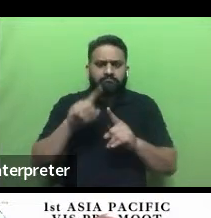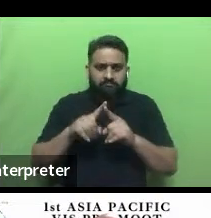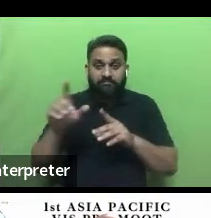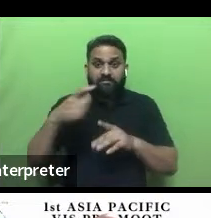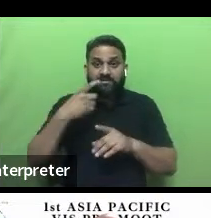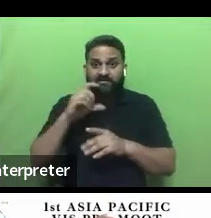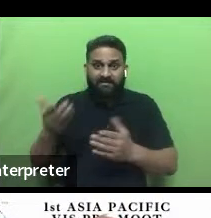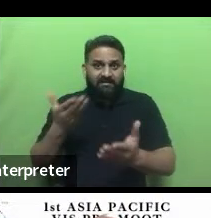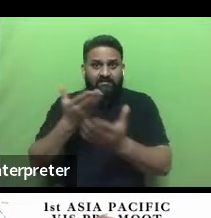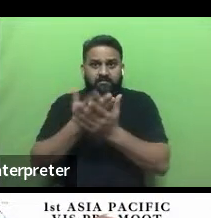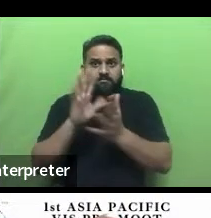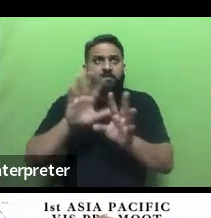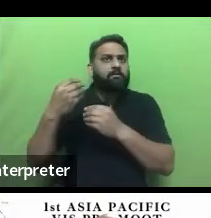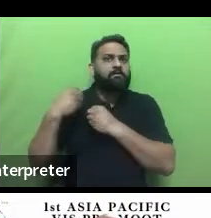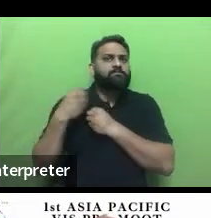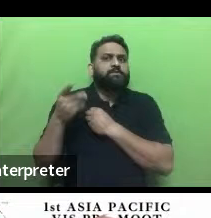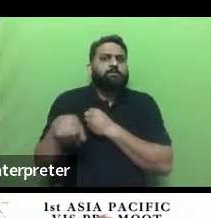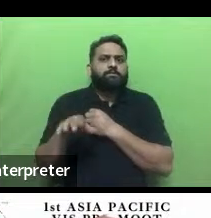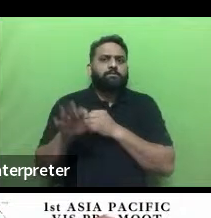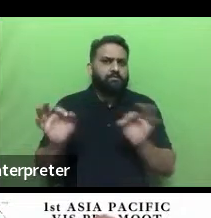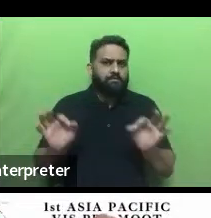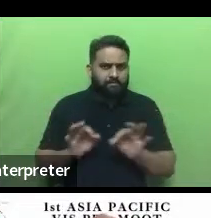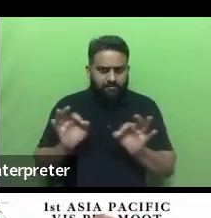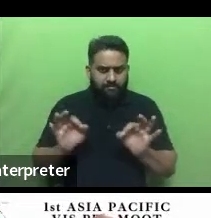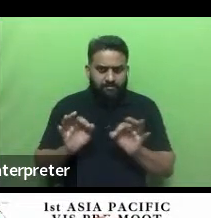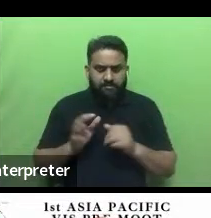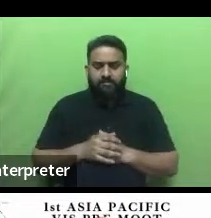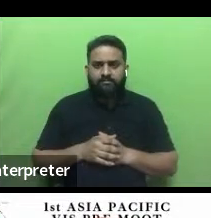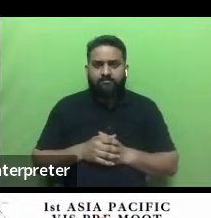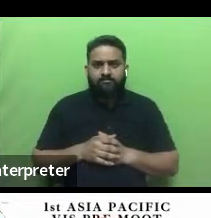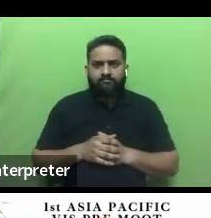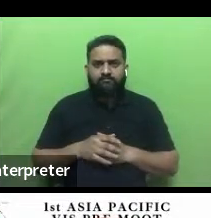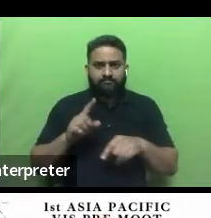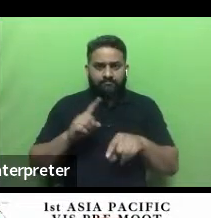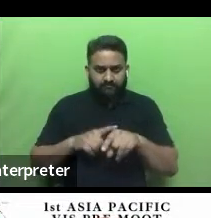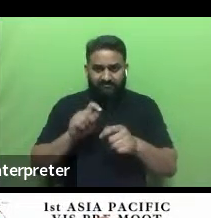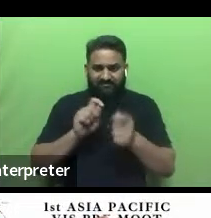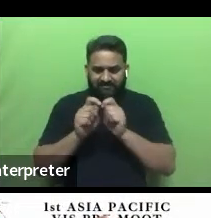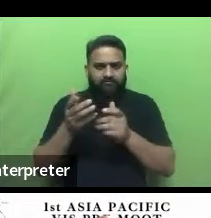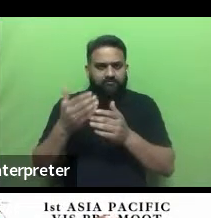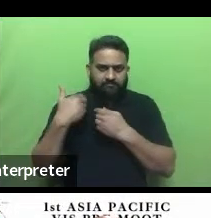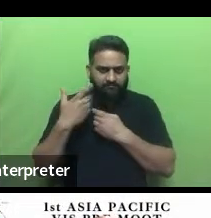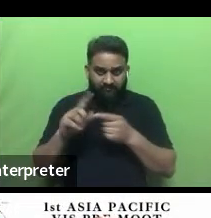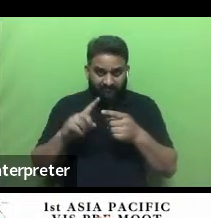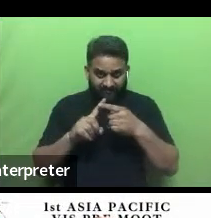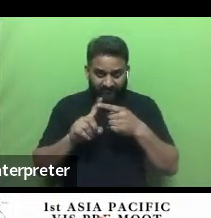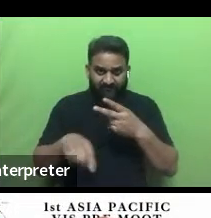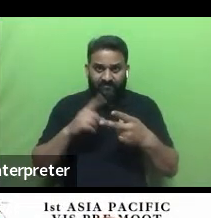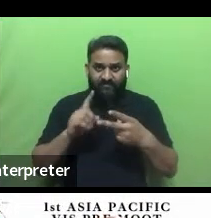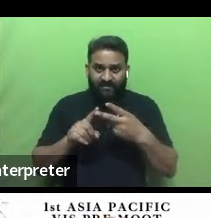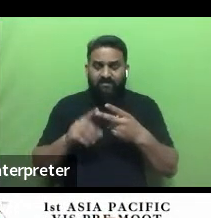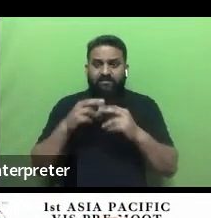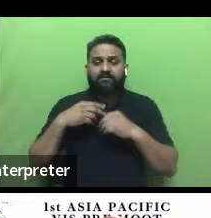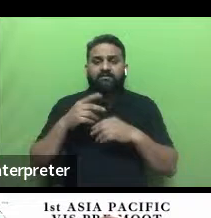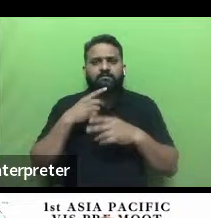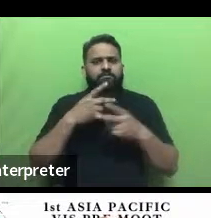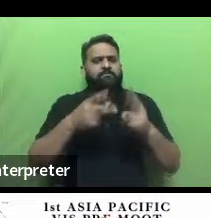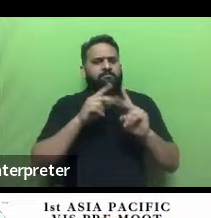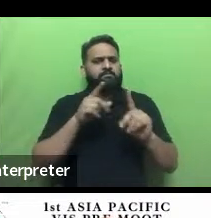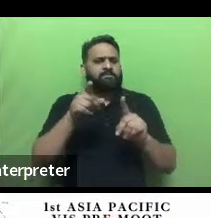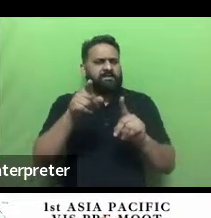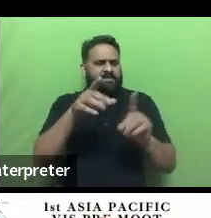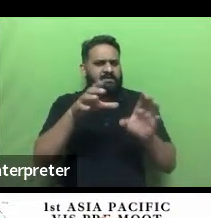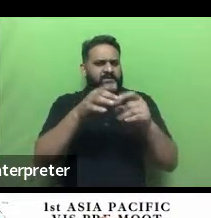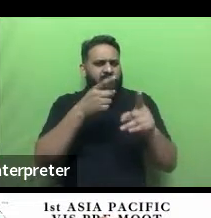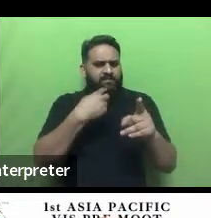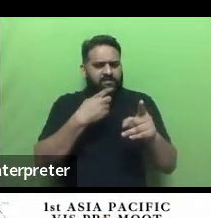held responsible for Ms. Bhupati's forgetfulness in terms of this change. Secondly, as to the respondent's argument that the addition of